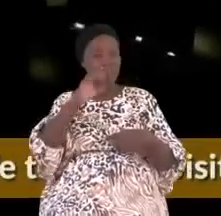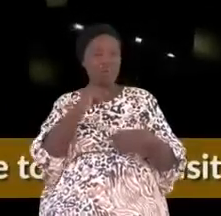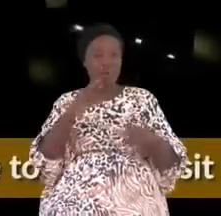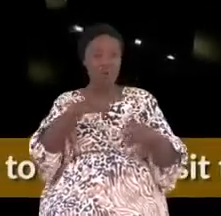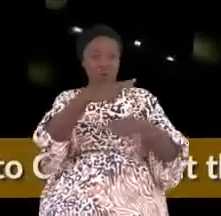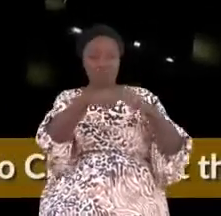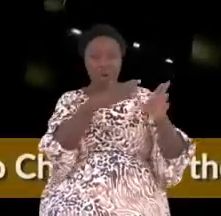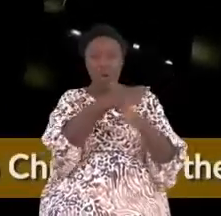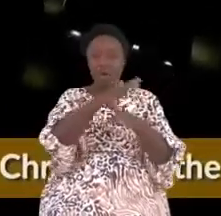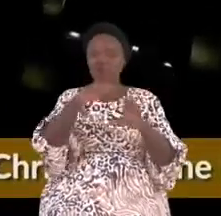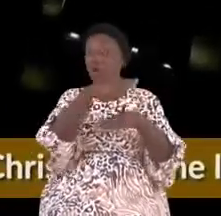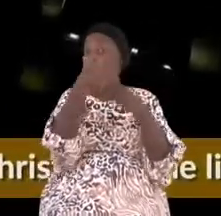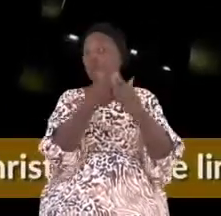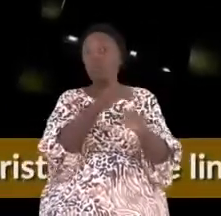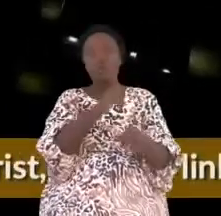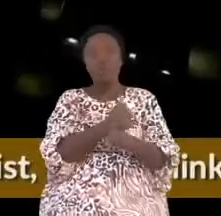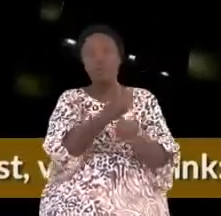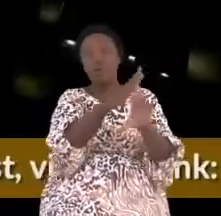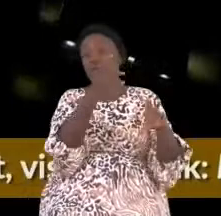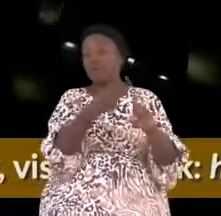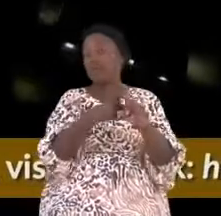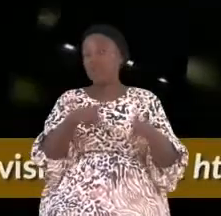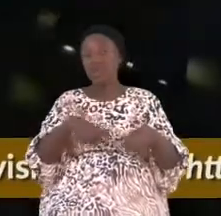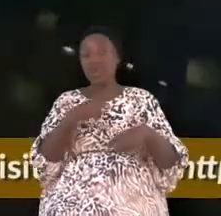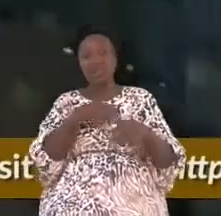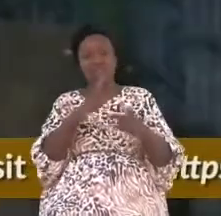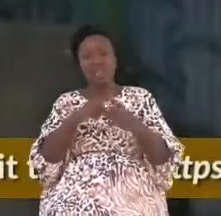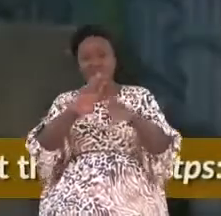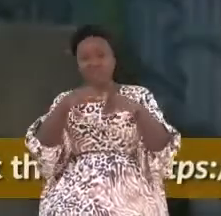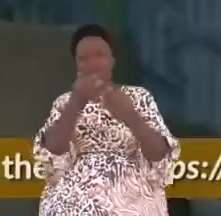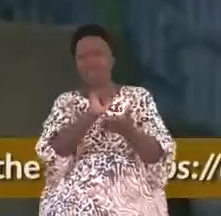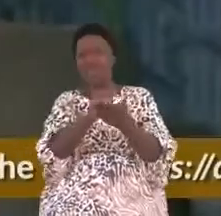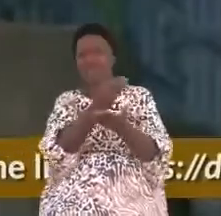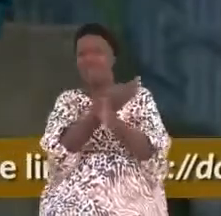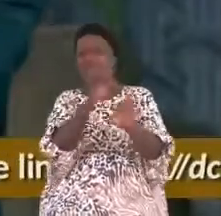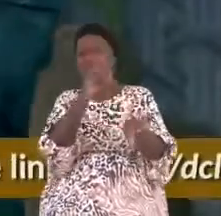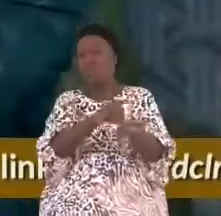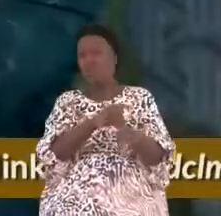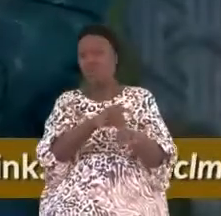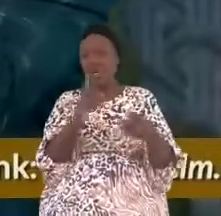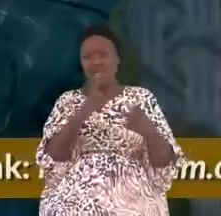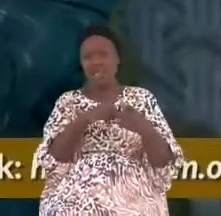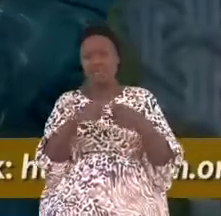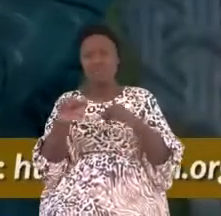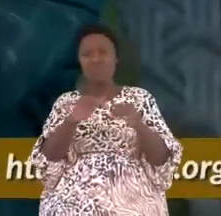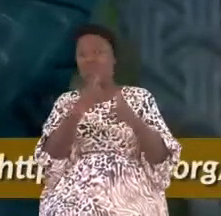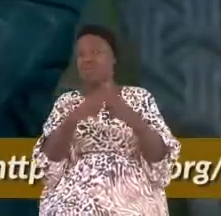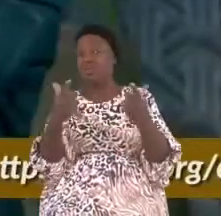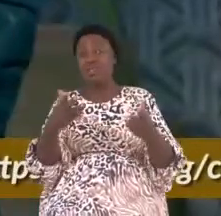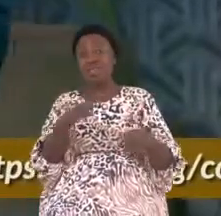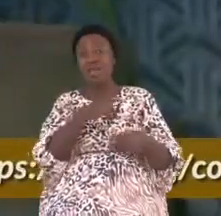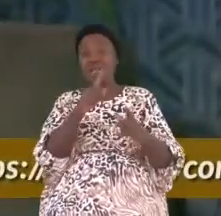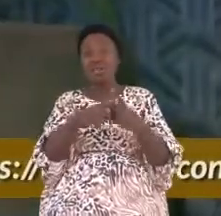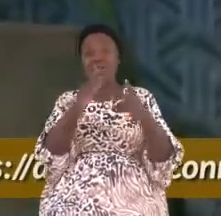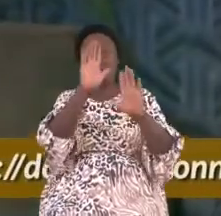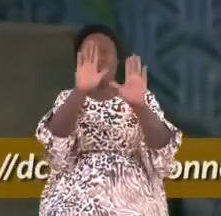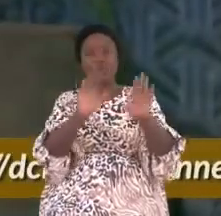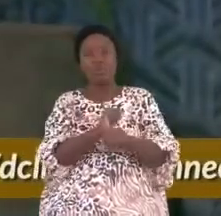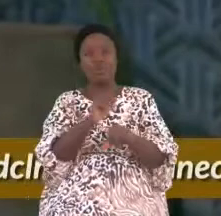to give you your freedom god is about to do ordinary miracle in your life pray